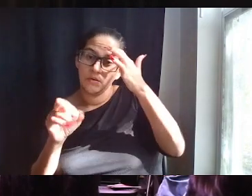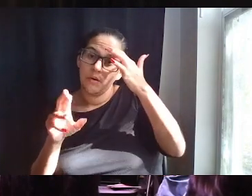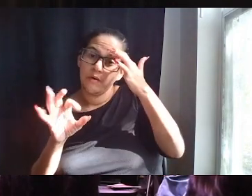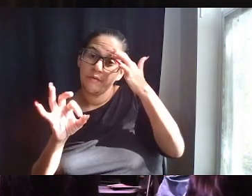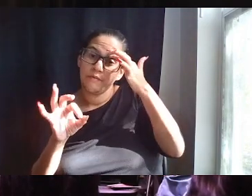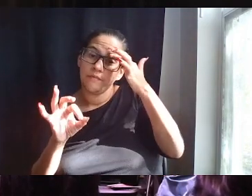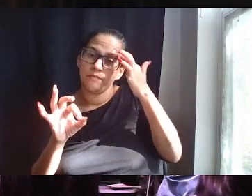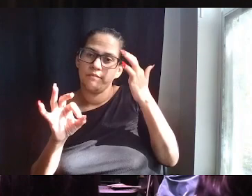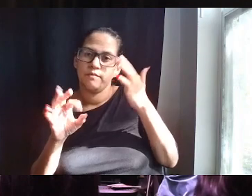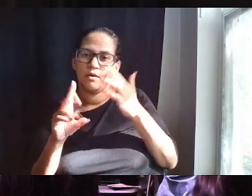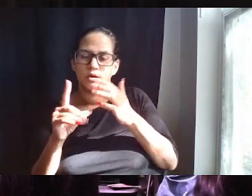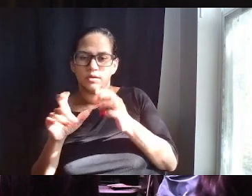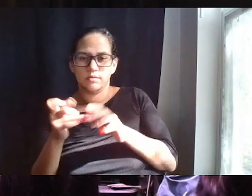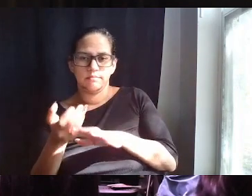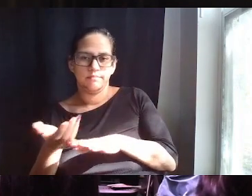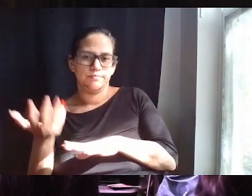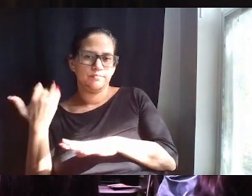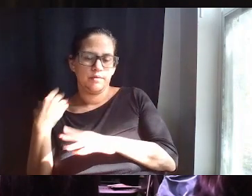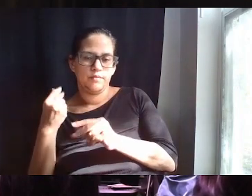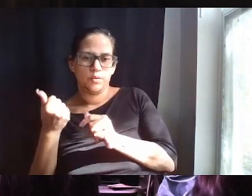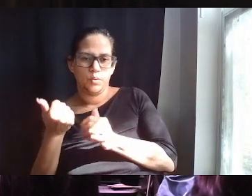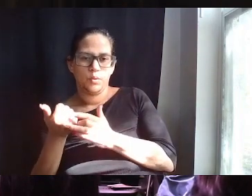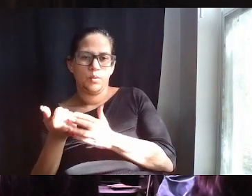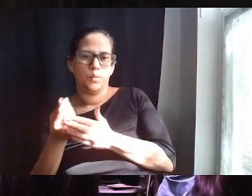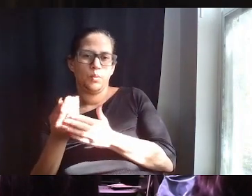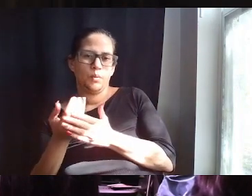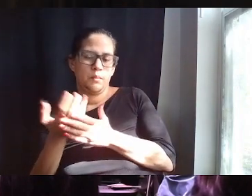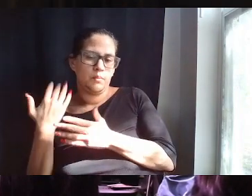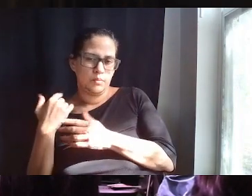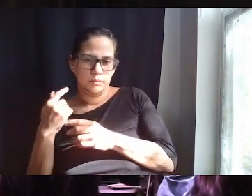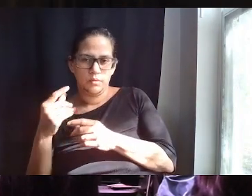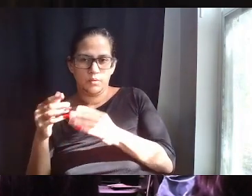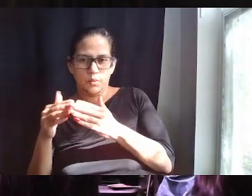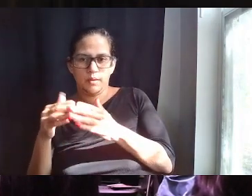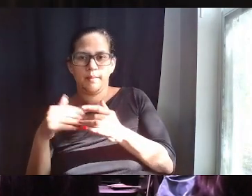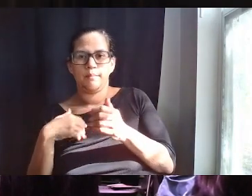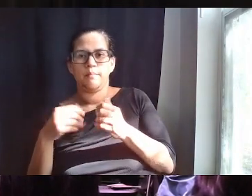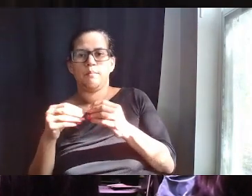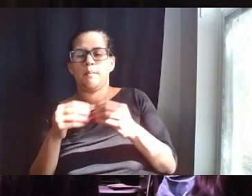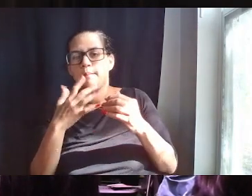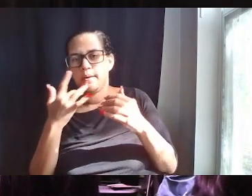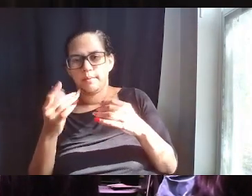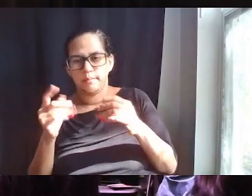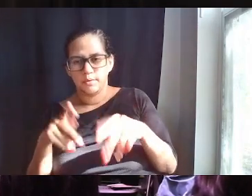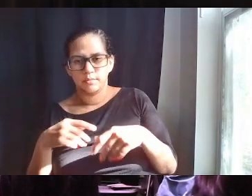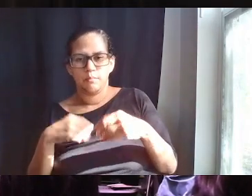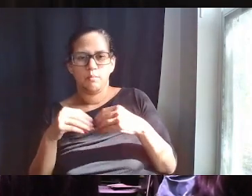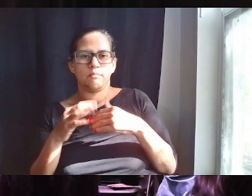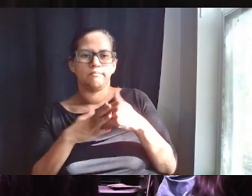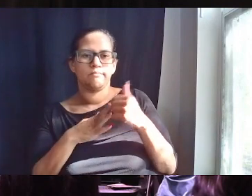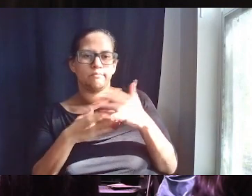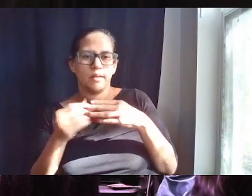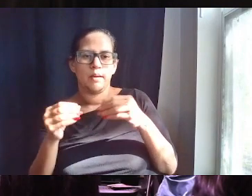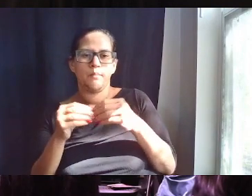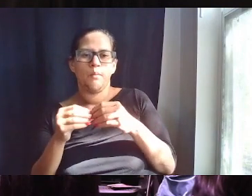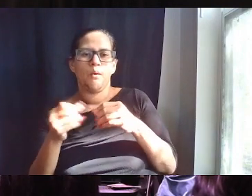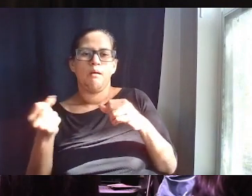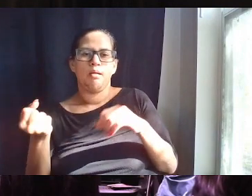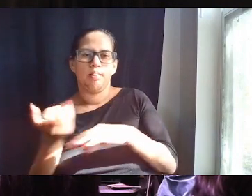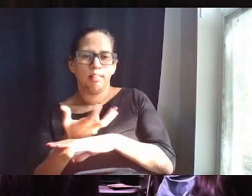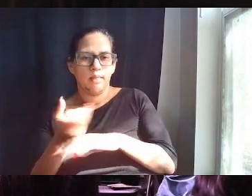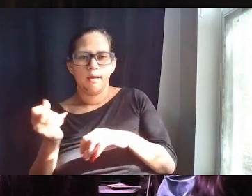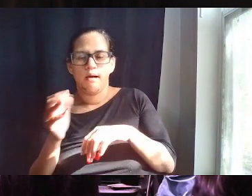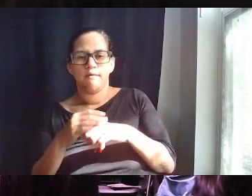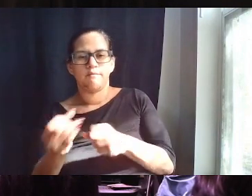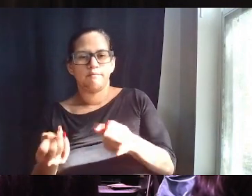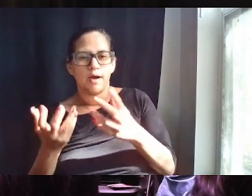corner, I become a better person, a more compassionate person, a more lit and on fire person. Those of you who know her know